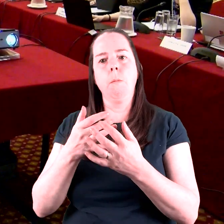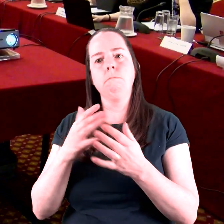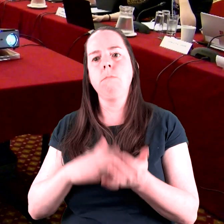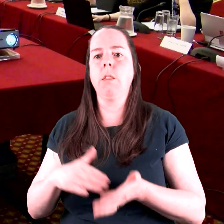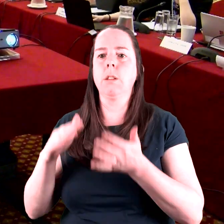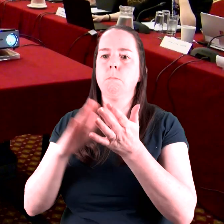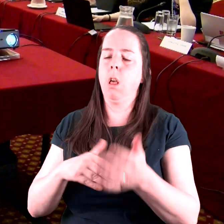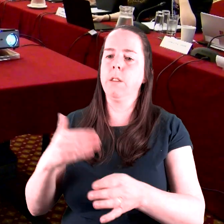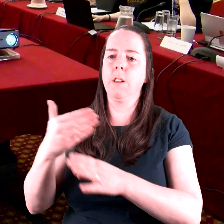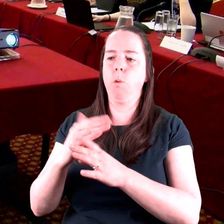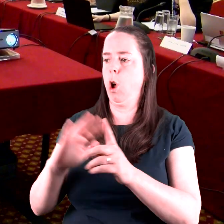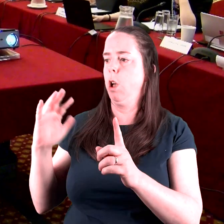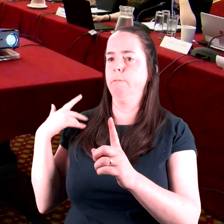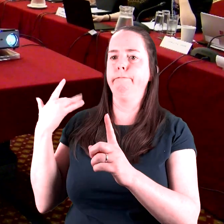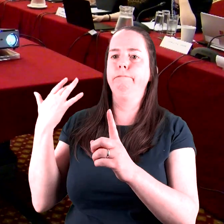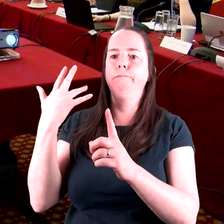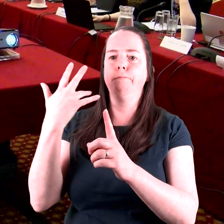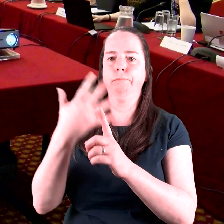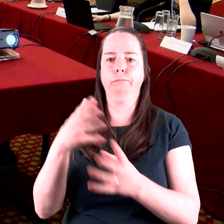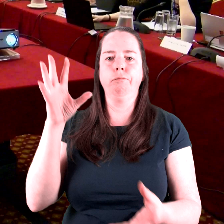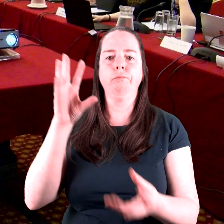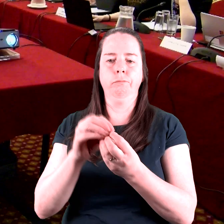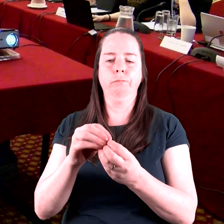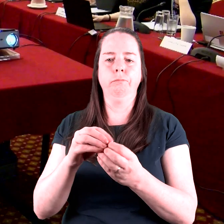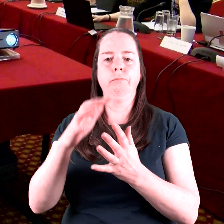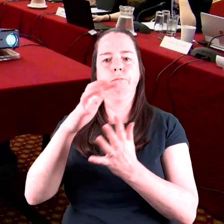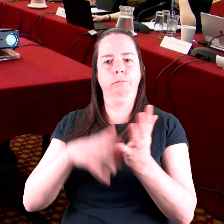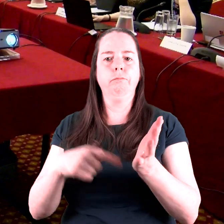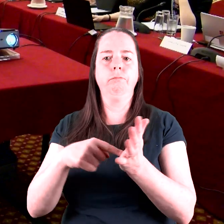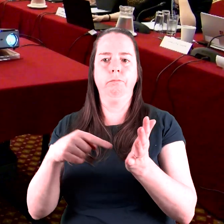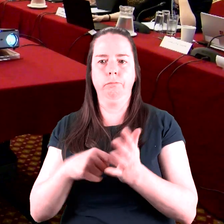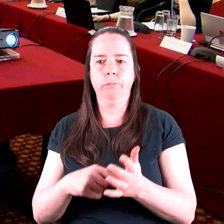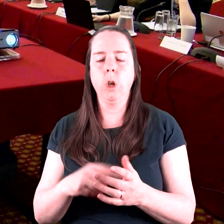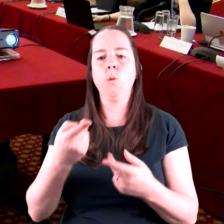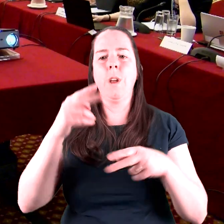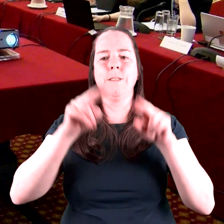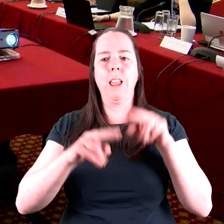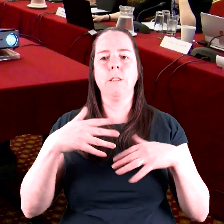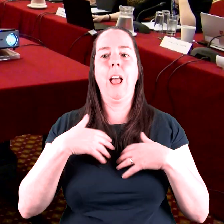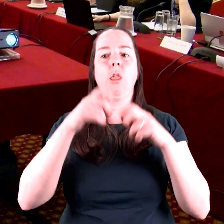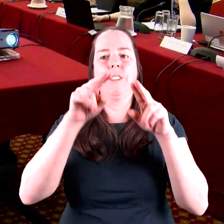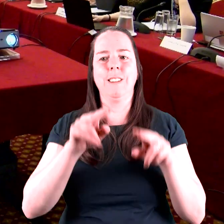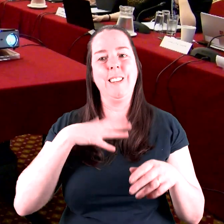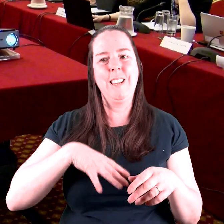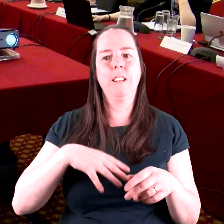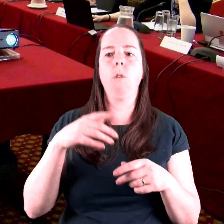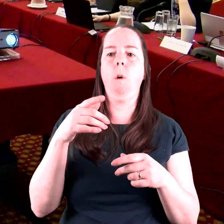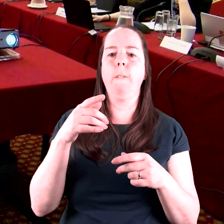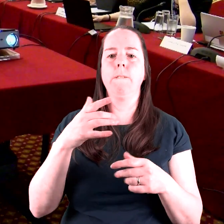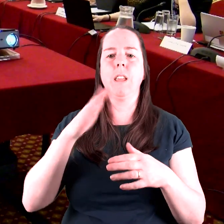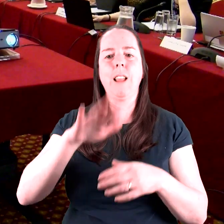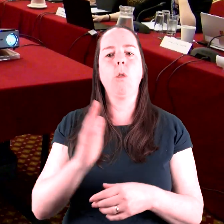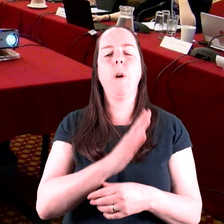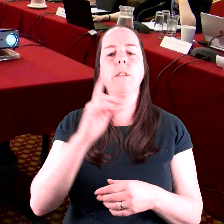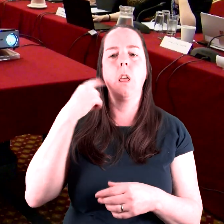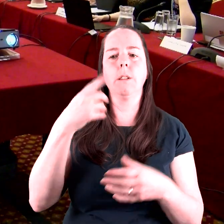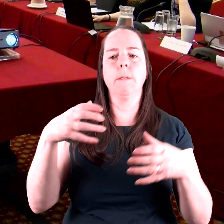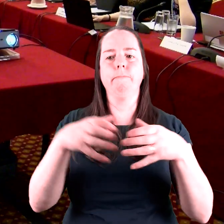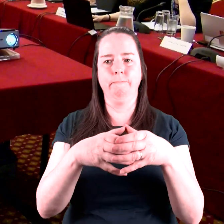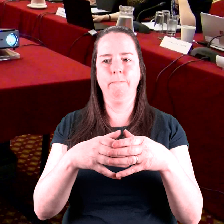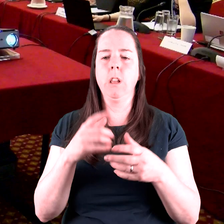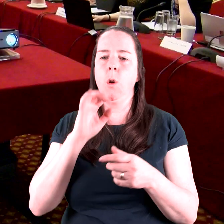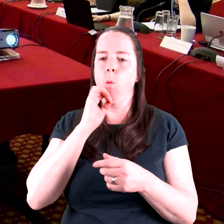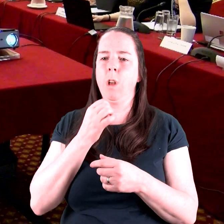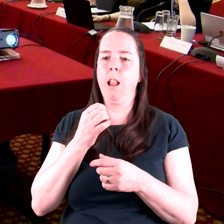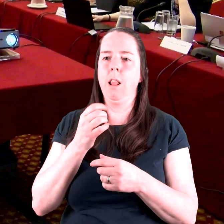work that we've been doing together to first of all assess the health needs of South West London's populations, and I'll come back to how we've